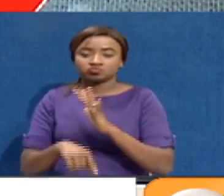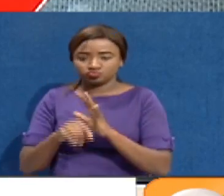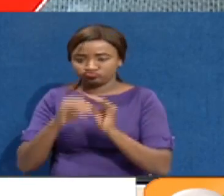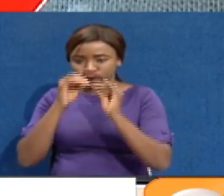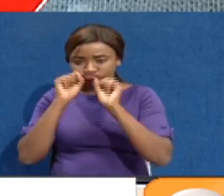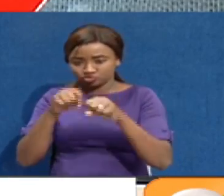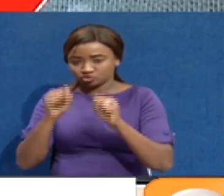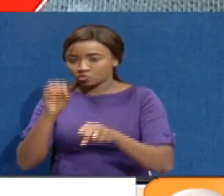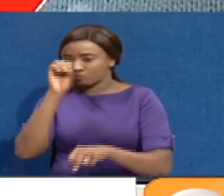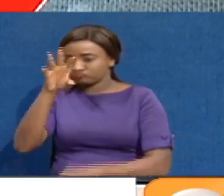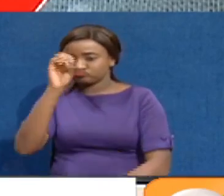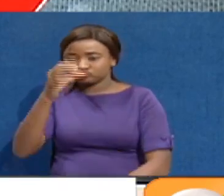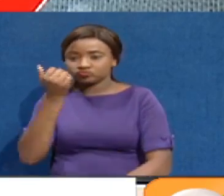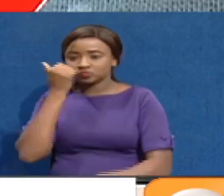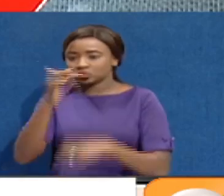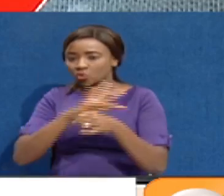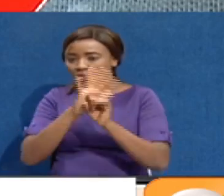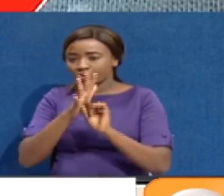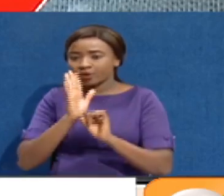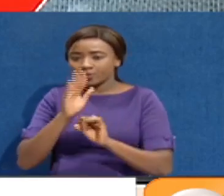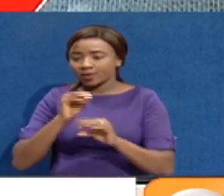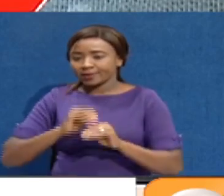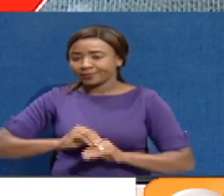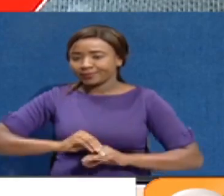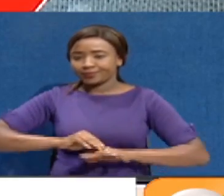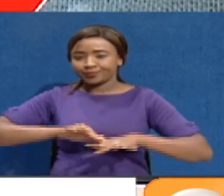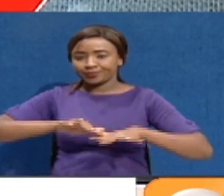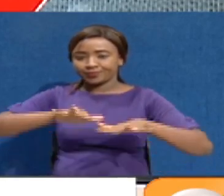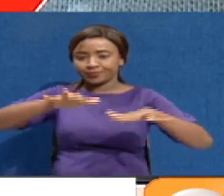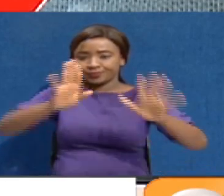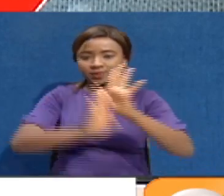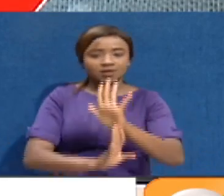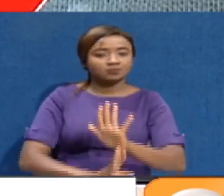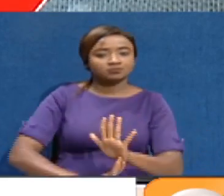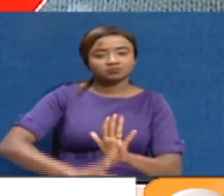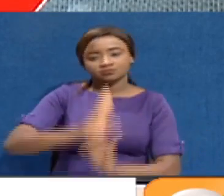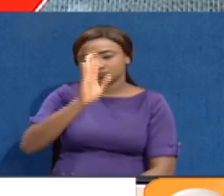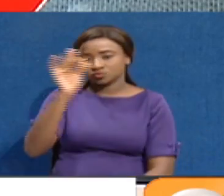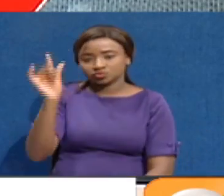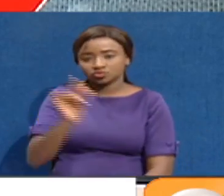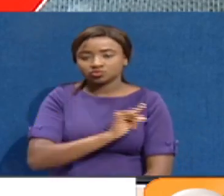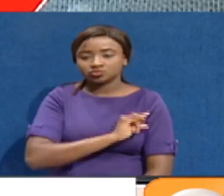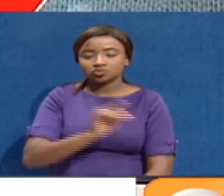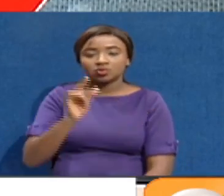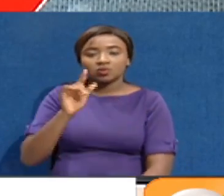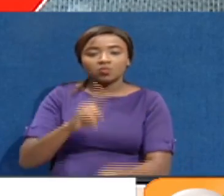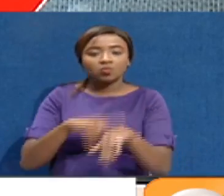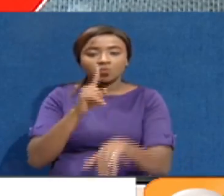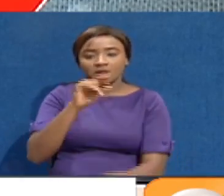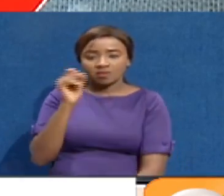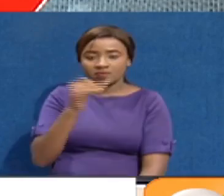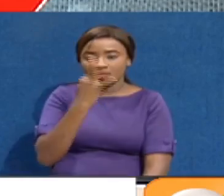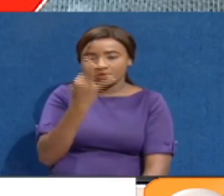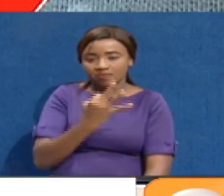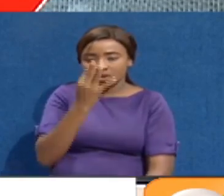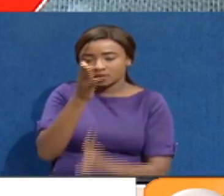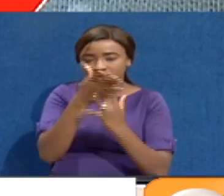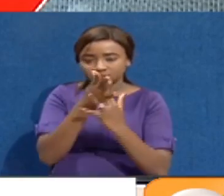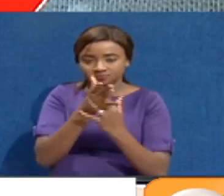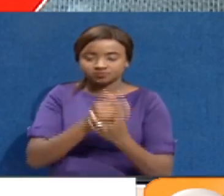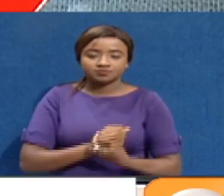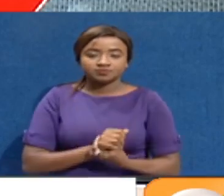that COVID-19 cases and deaths will spike in mid-March. KEMRI's latest publication,